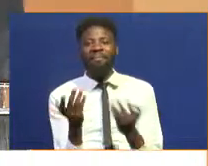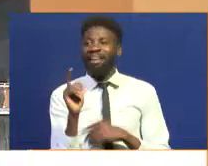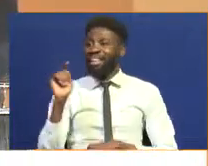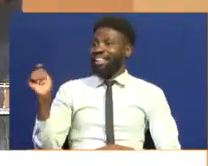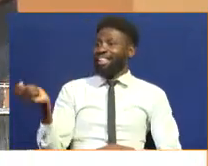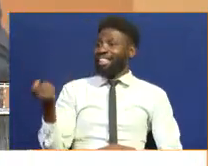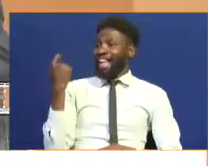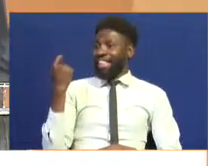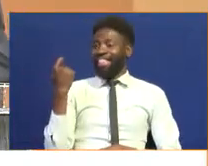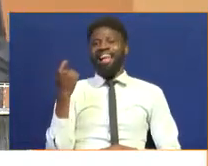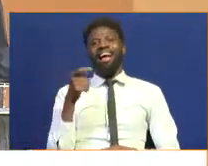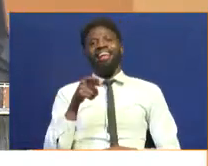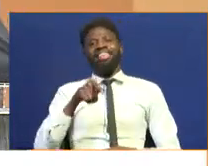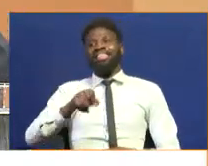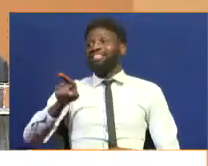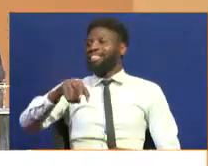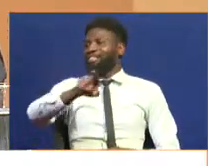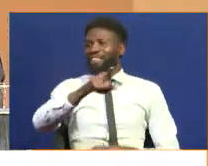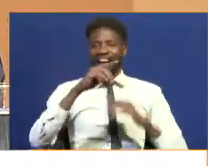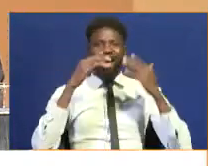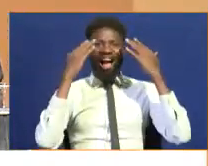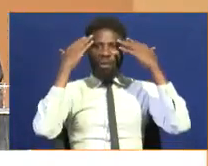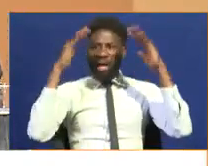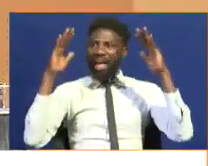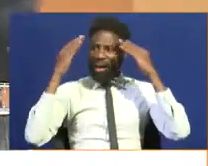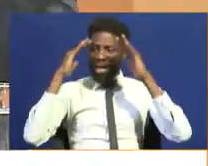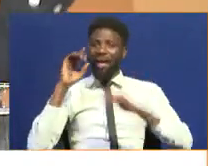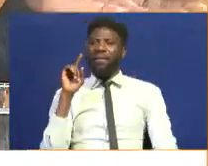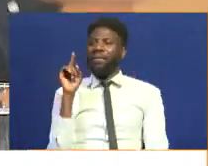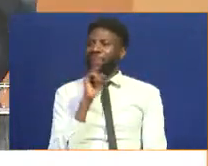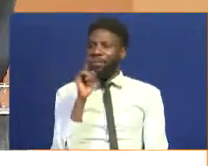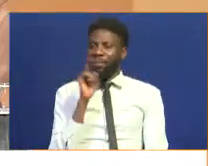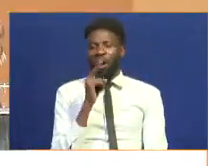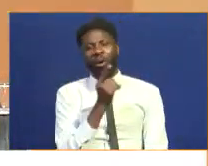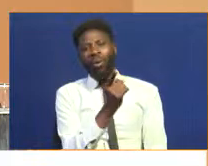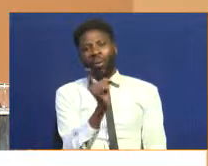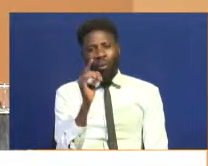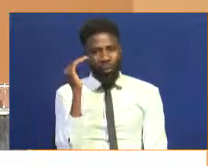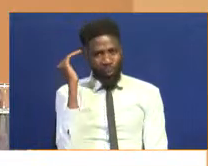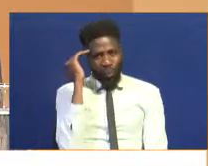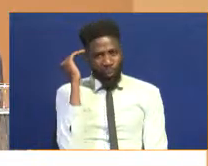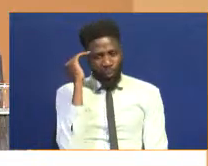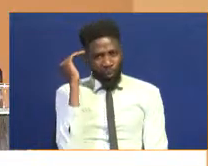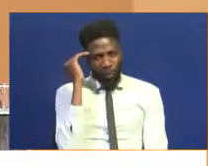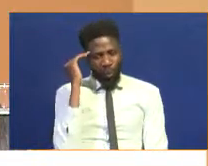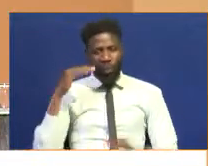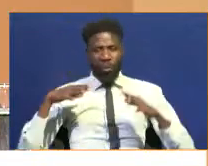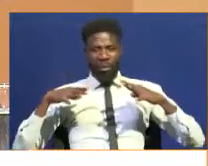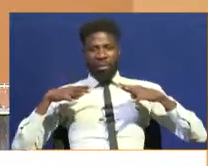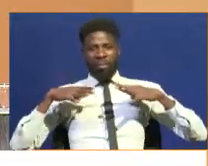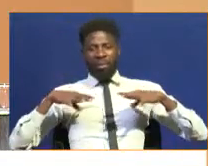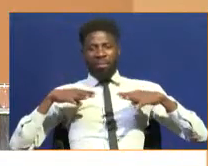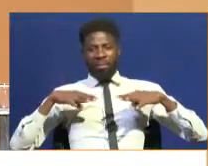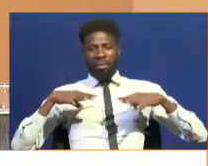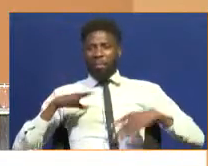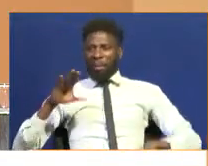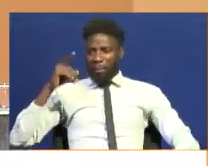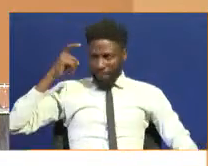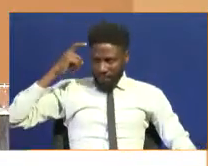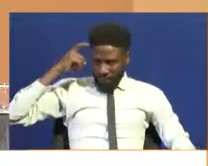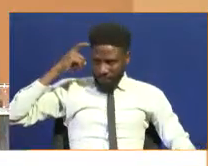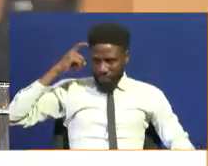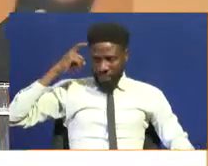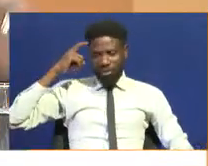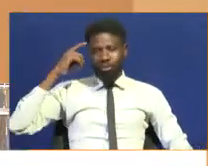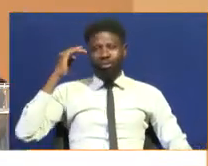of consciousness with which we are operating now, mm-hmm. everybody knows. Actually, people have made even their minds.